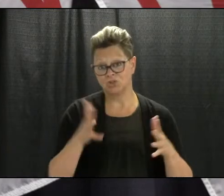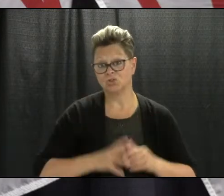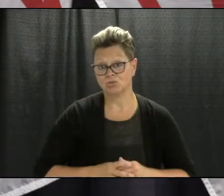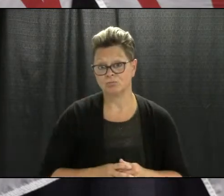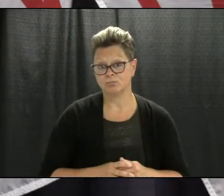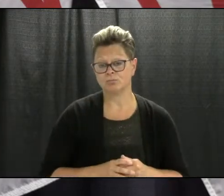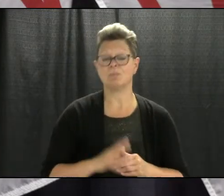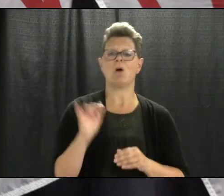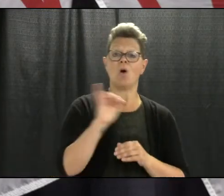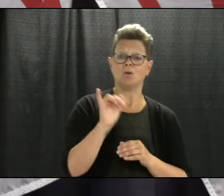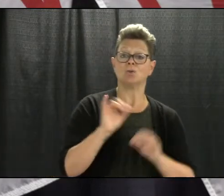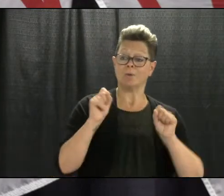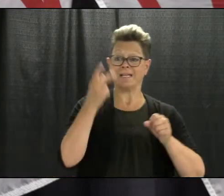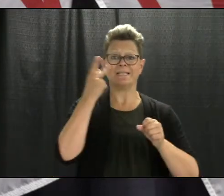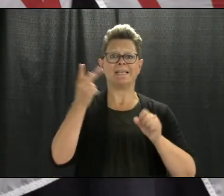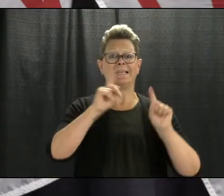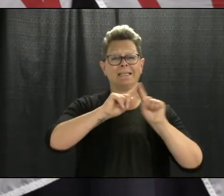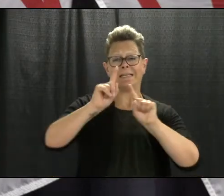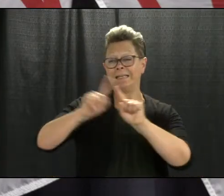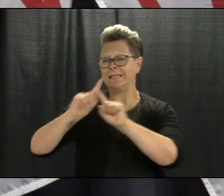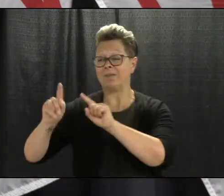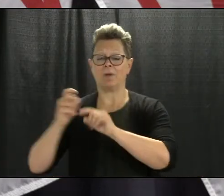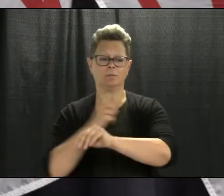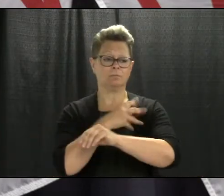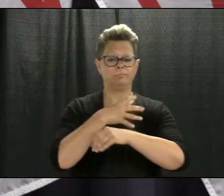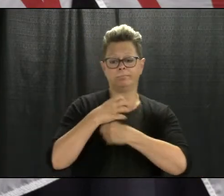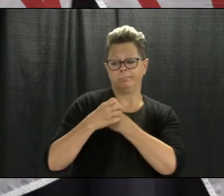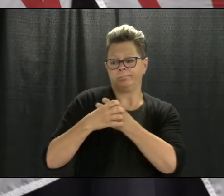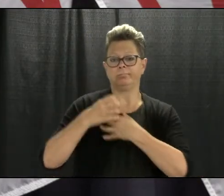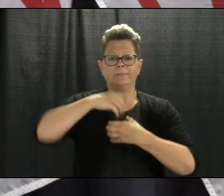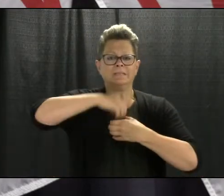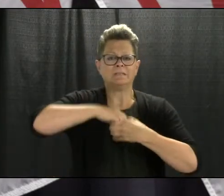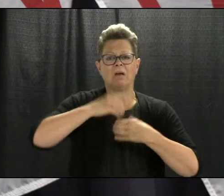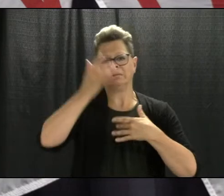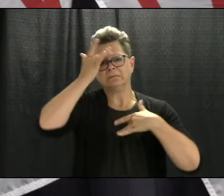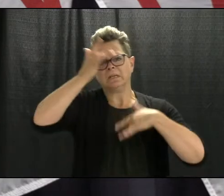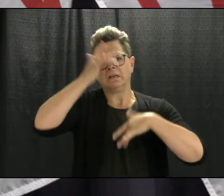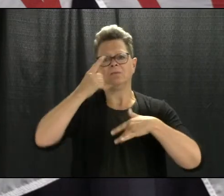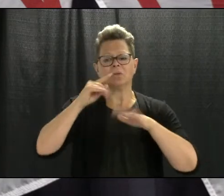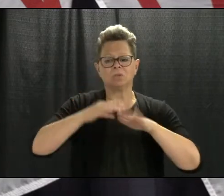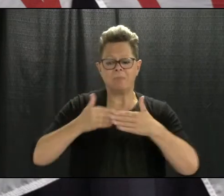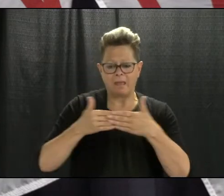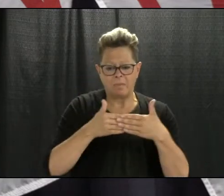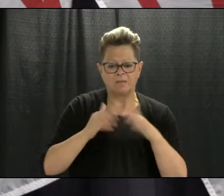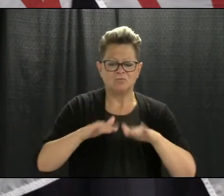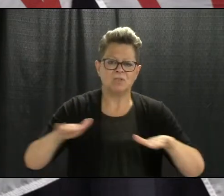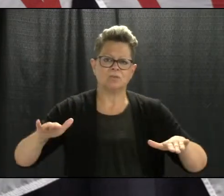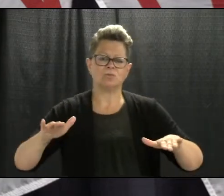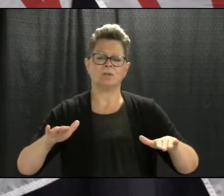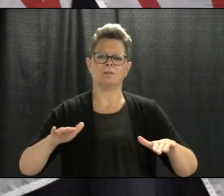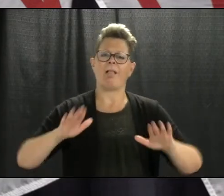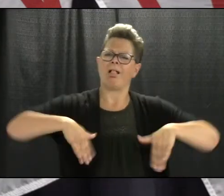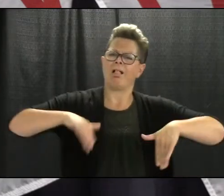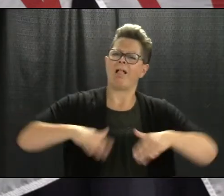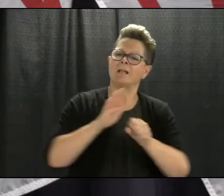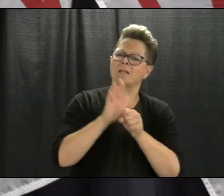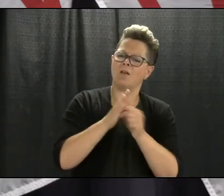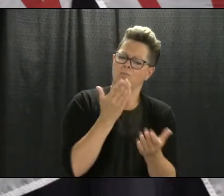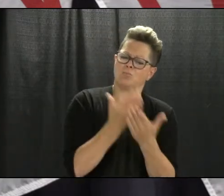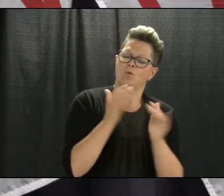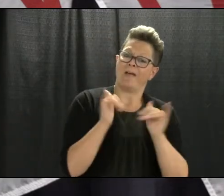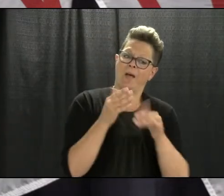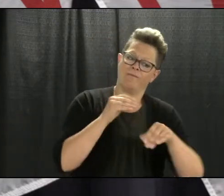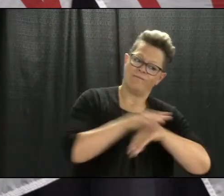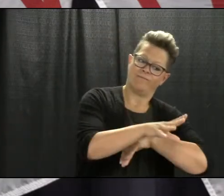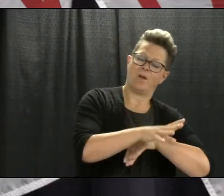multi-system inflammatory syndrome in children, and we know that we don't have enough evidence yet how it impacts the little babies,